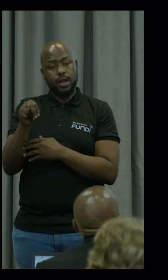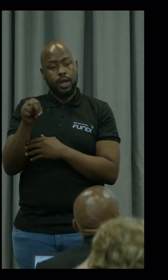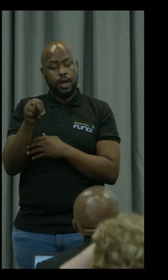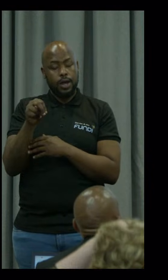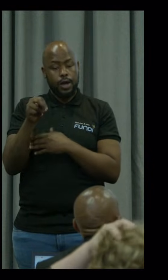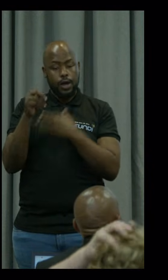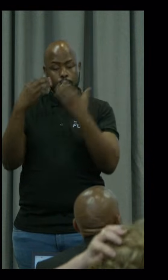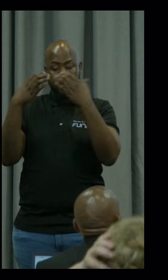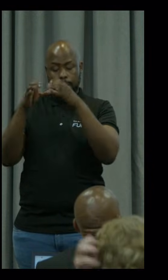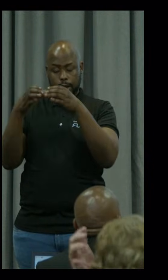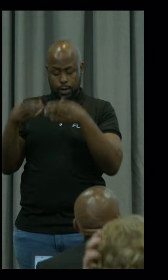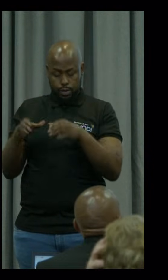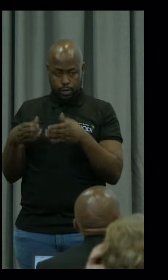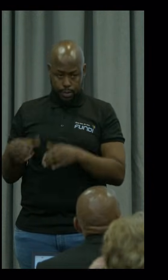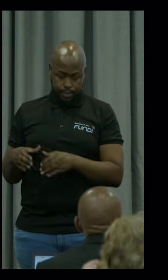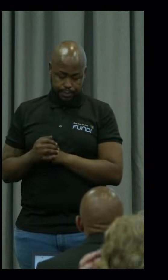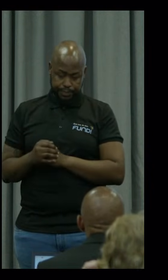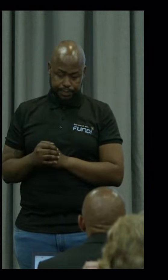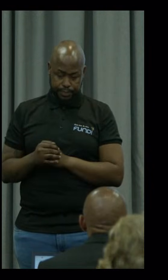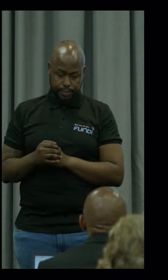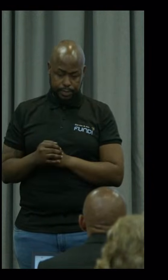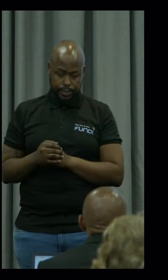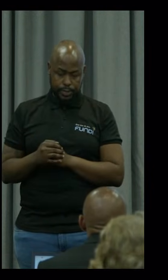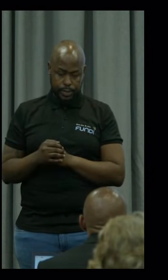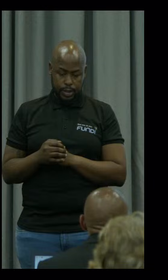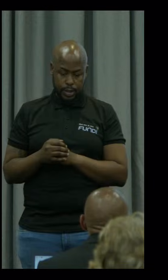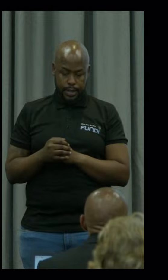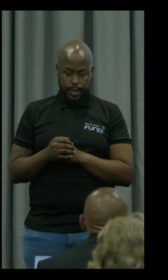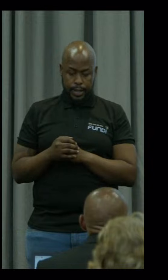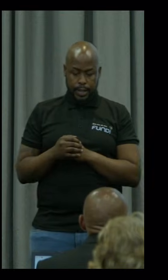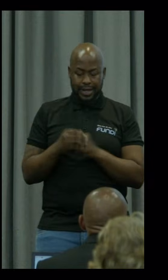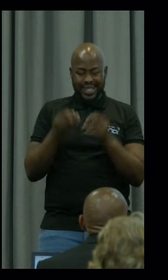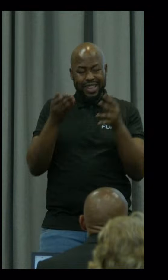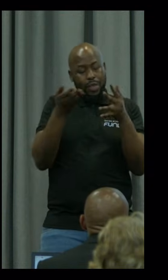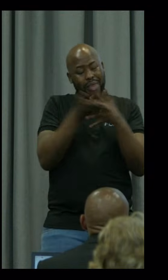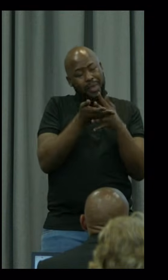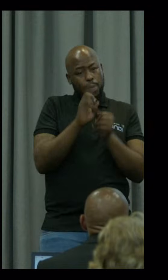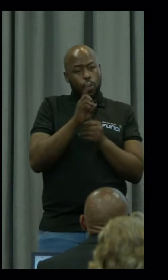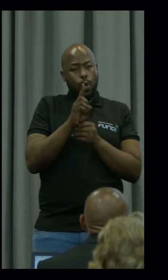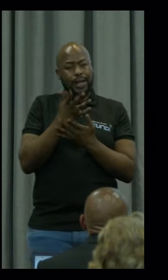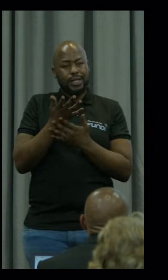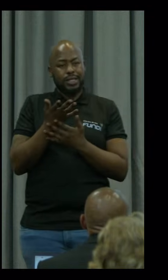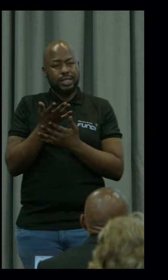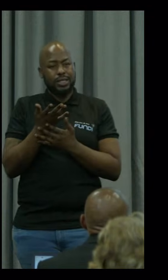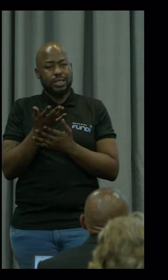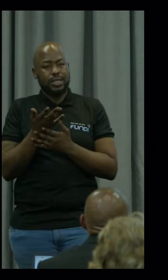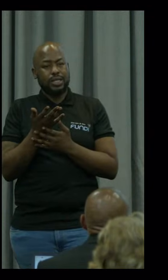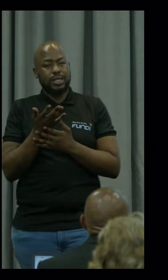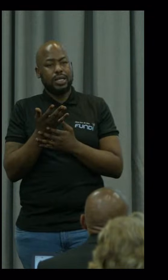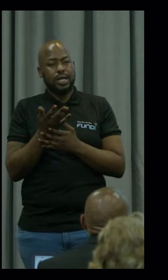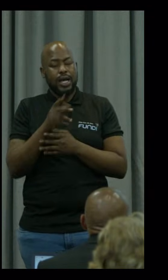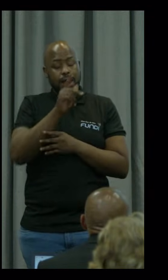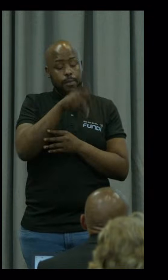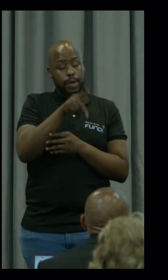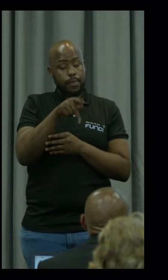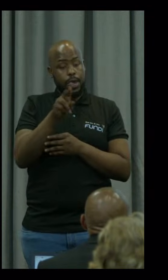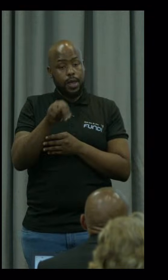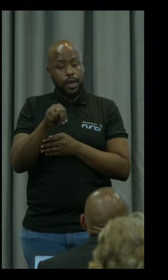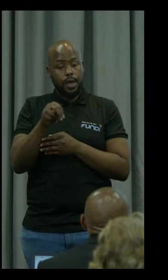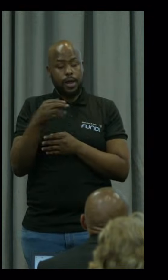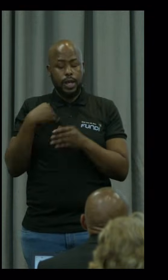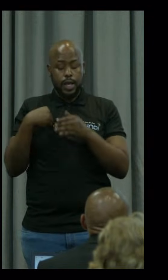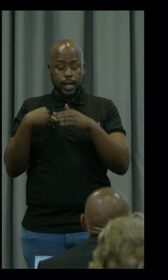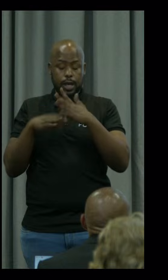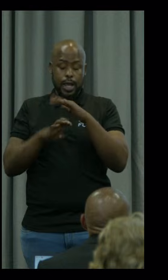categorization. The gap is that the incorrect alignment in terms of phase definition in PPN in the